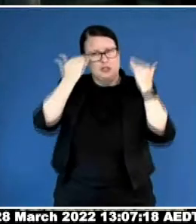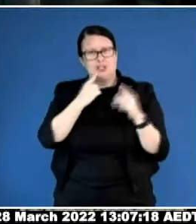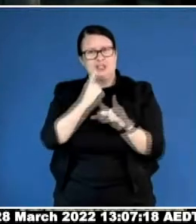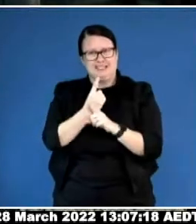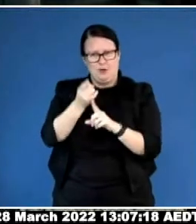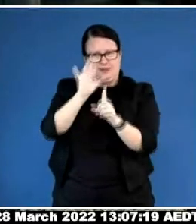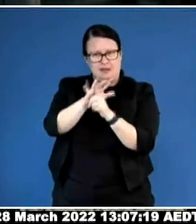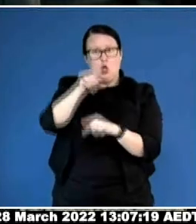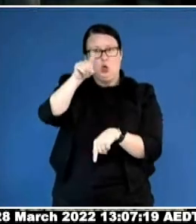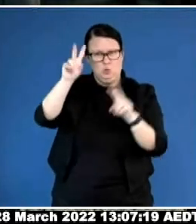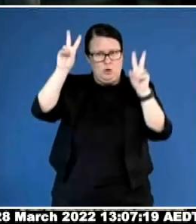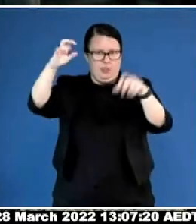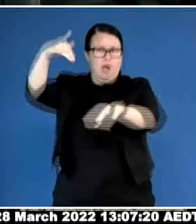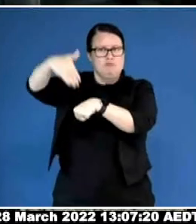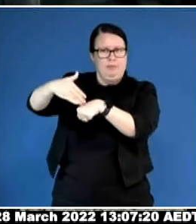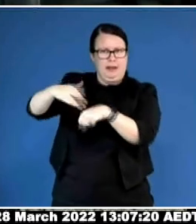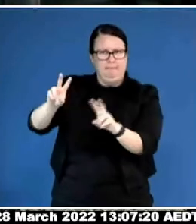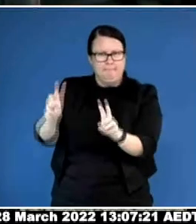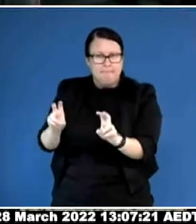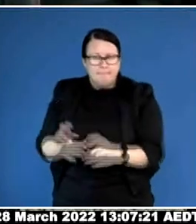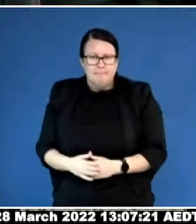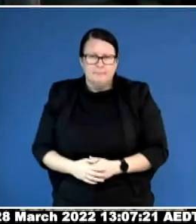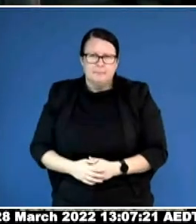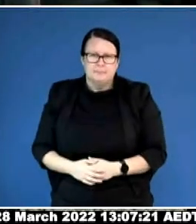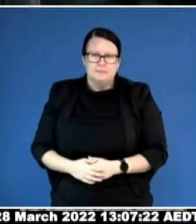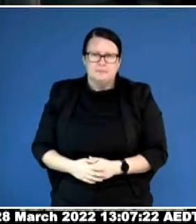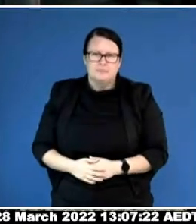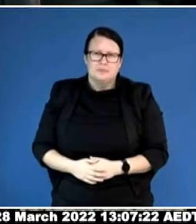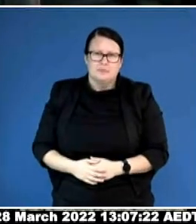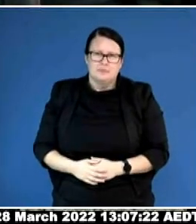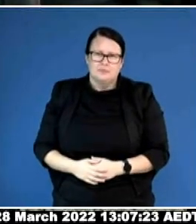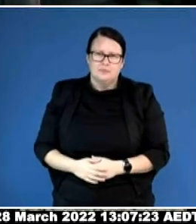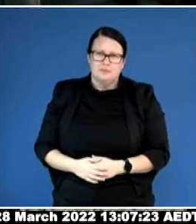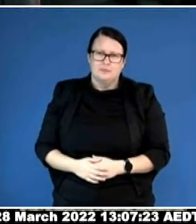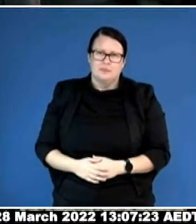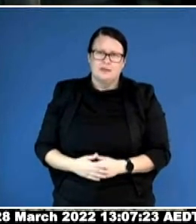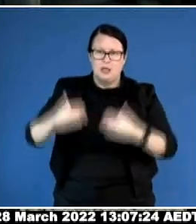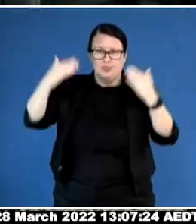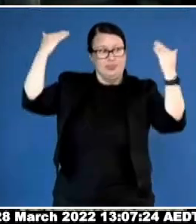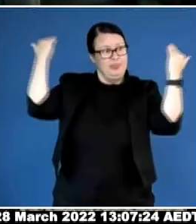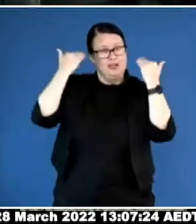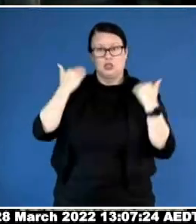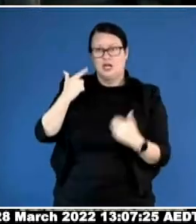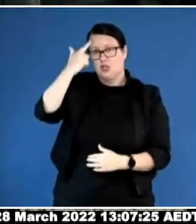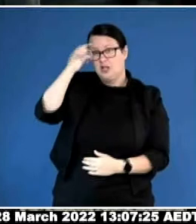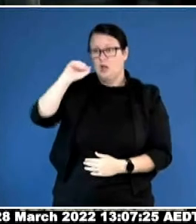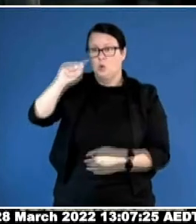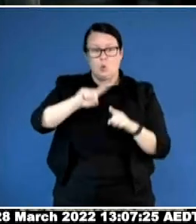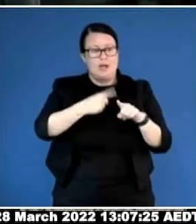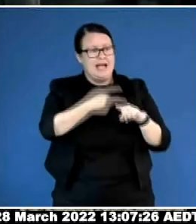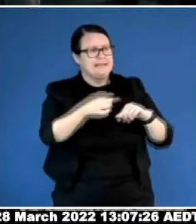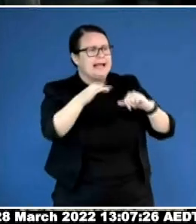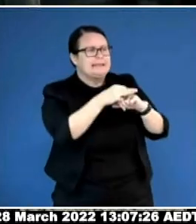the problem. The judge, in your view, suggested that your ex-husband was pushed too